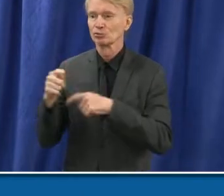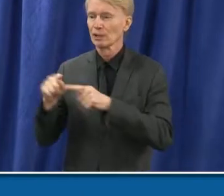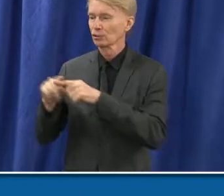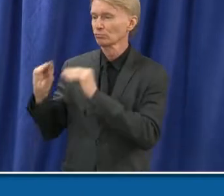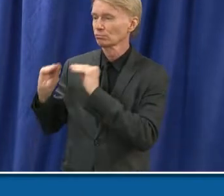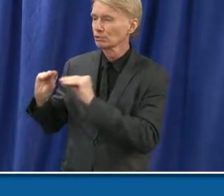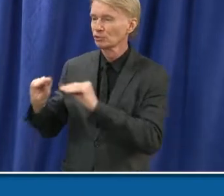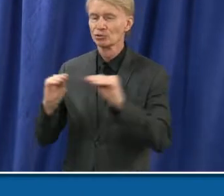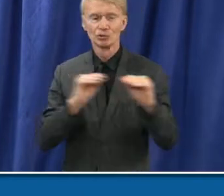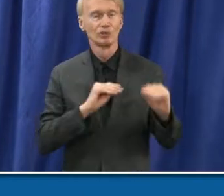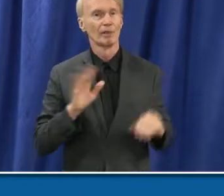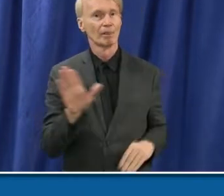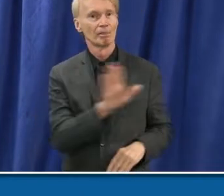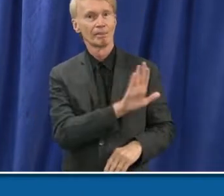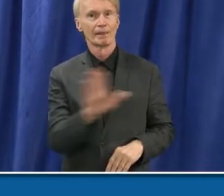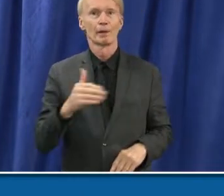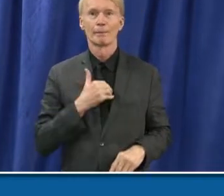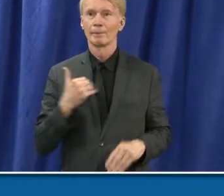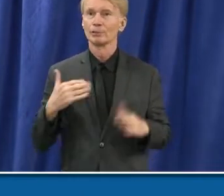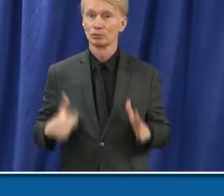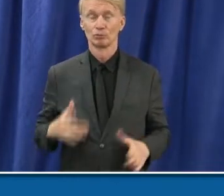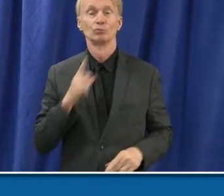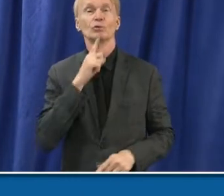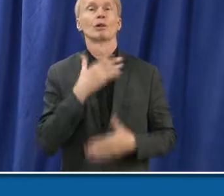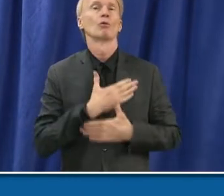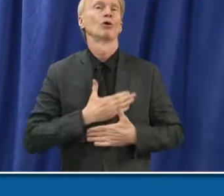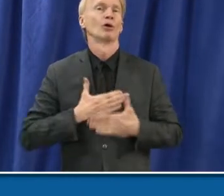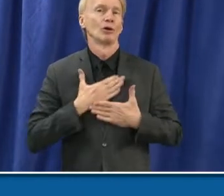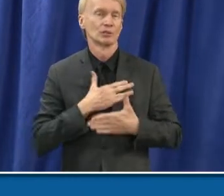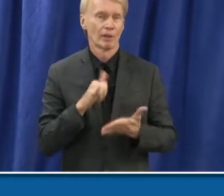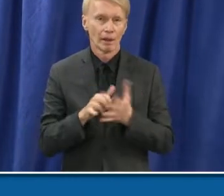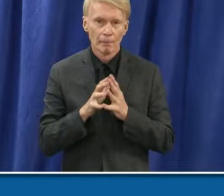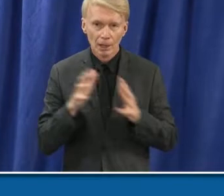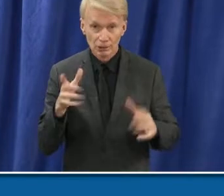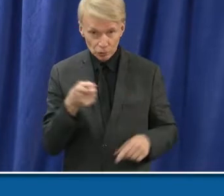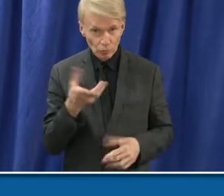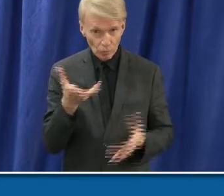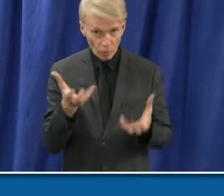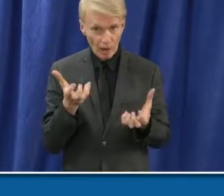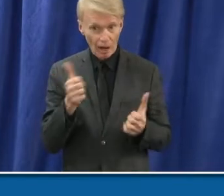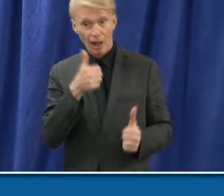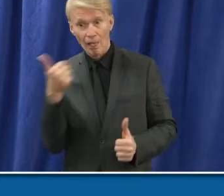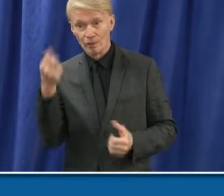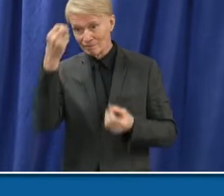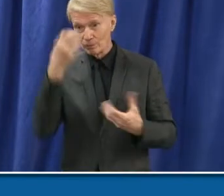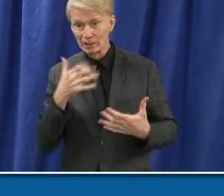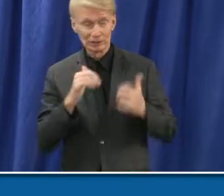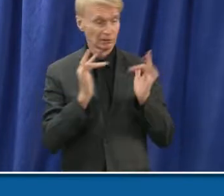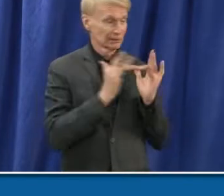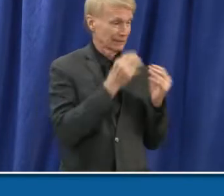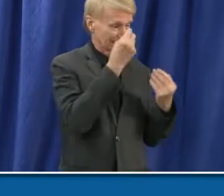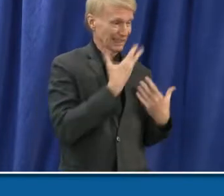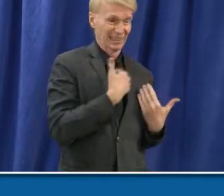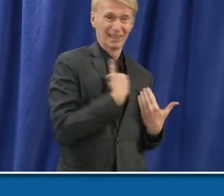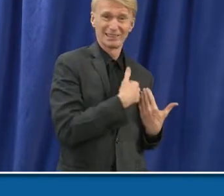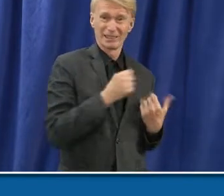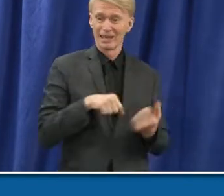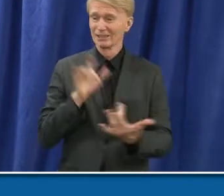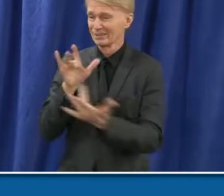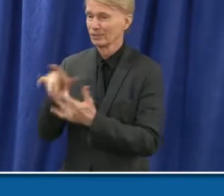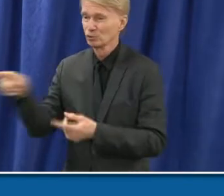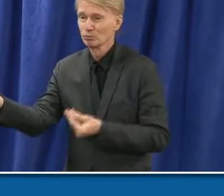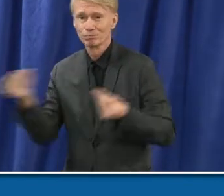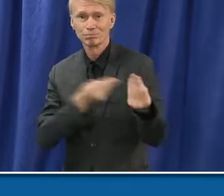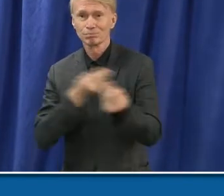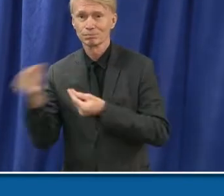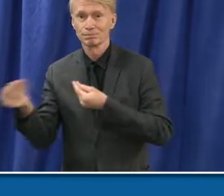weekly messaging to their constituents. We really appreciate that. If you have other ways to get messaging out, we'd love to connect you in. And then we go